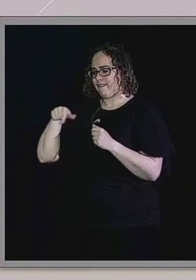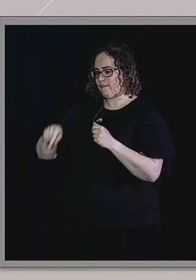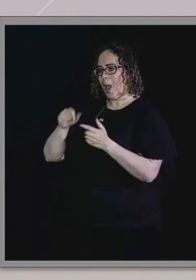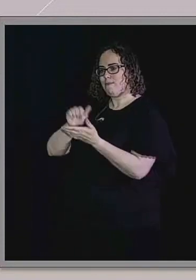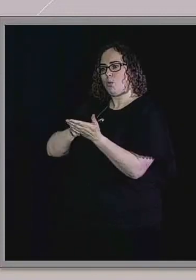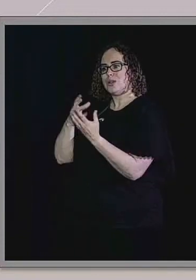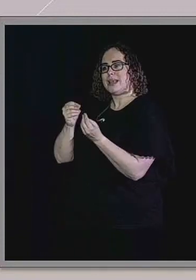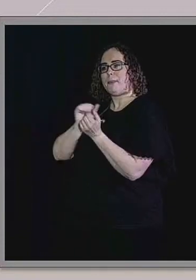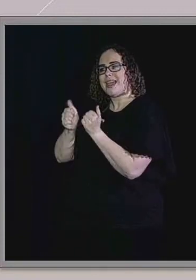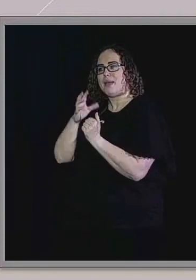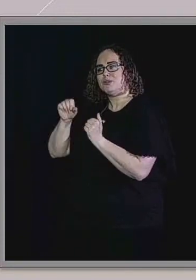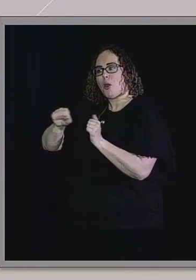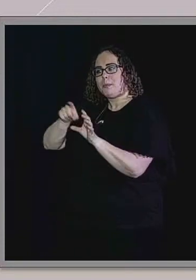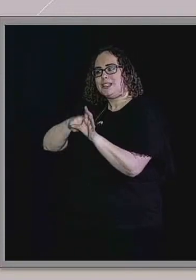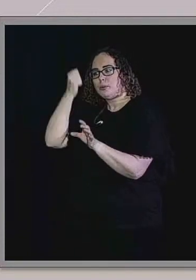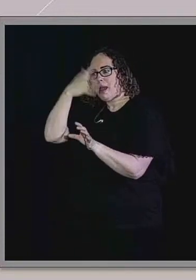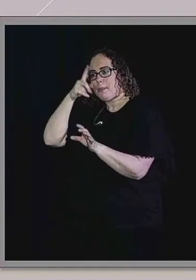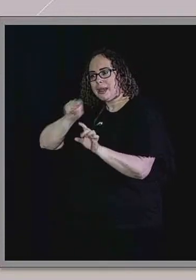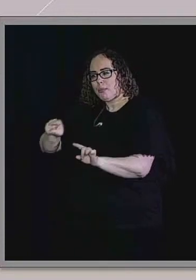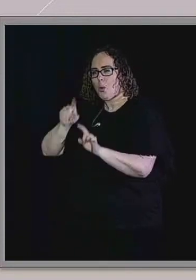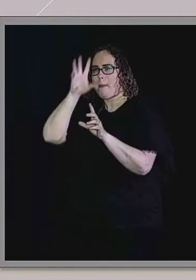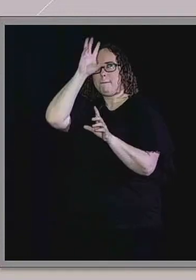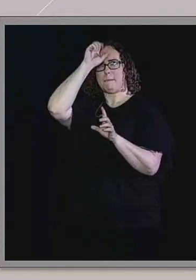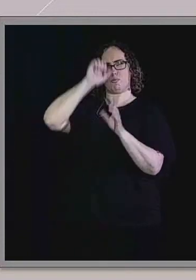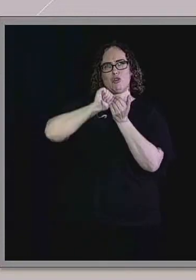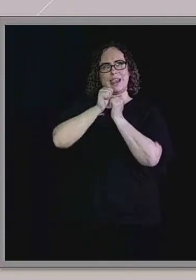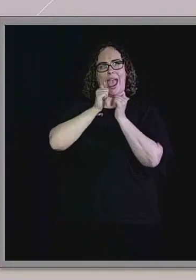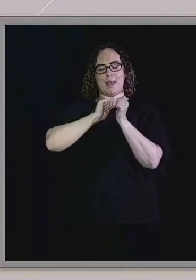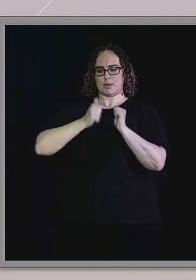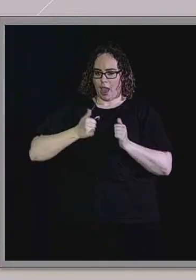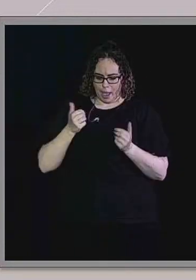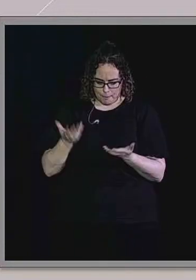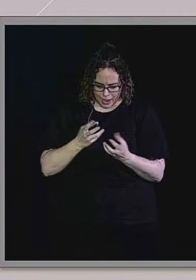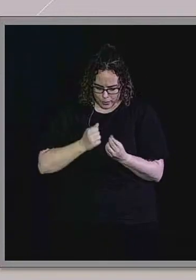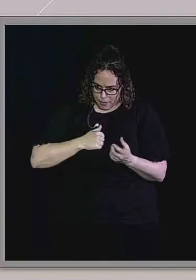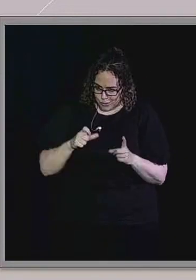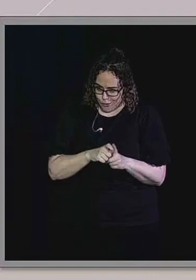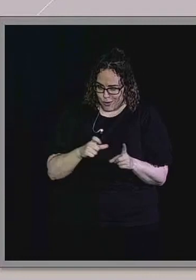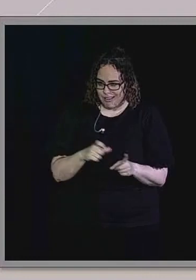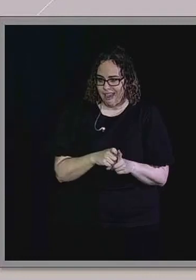got the amazing cloth. There's so much activity. There's so much